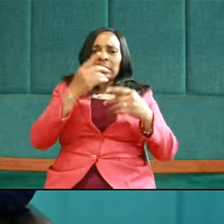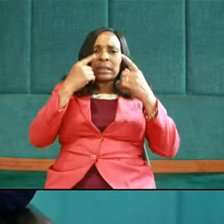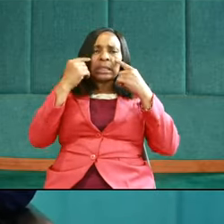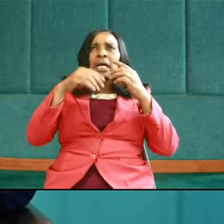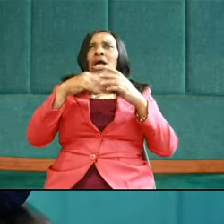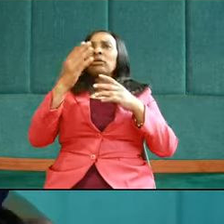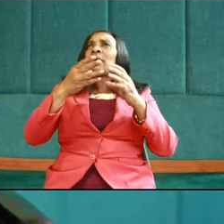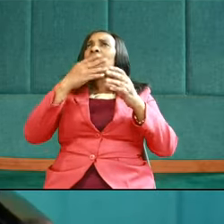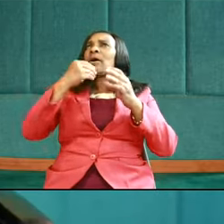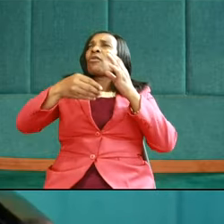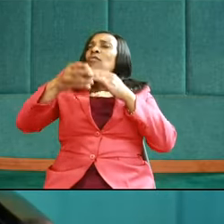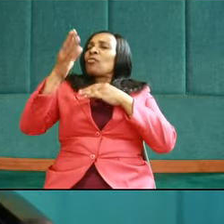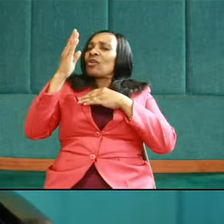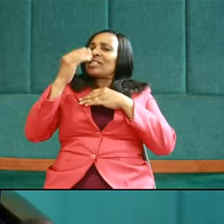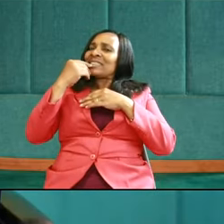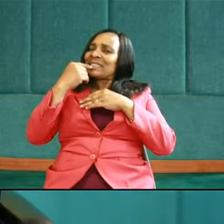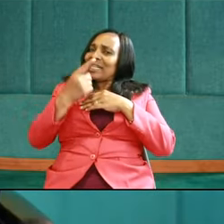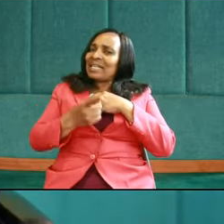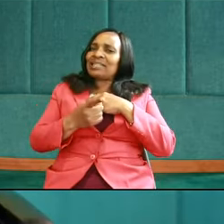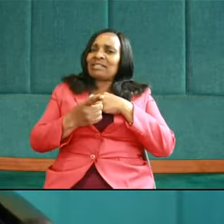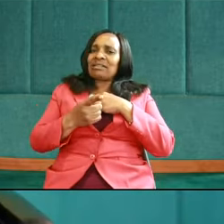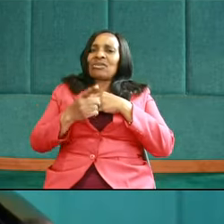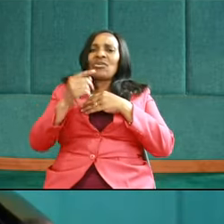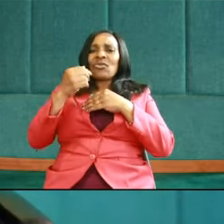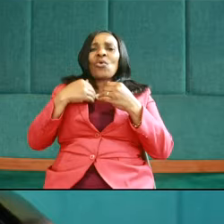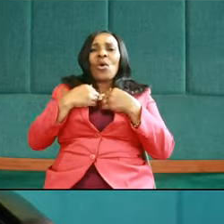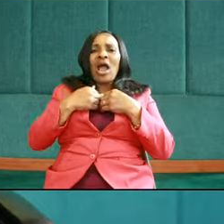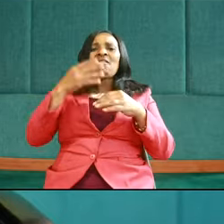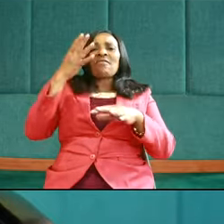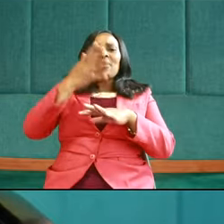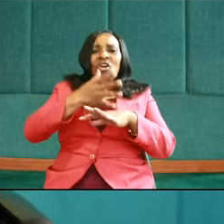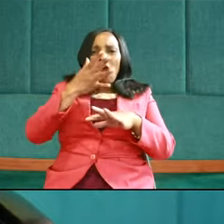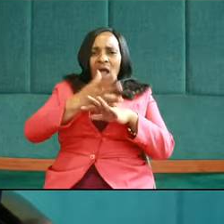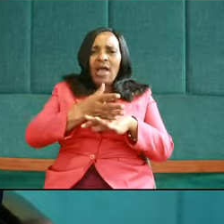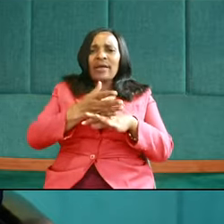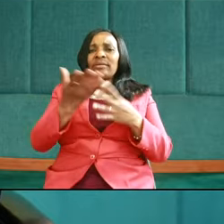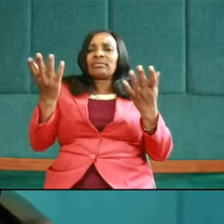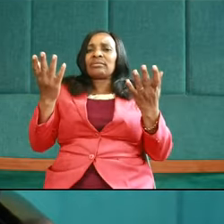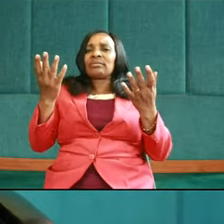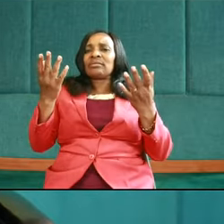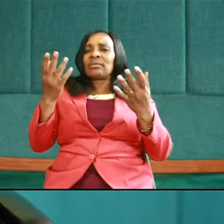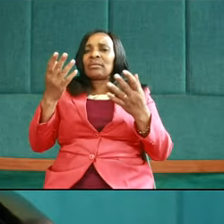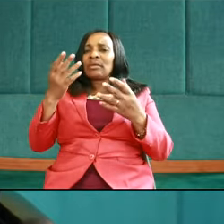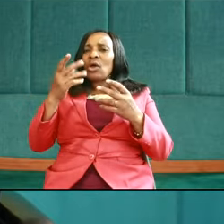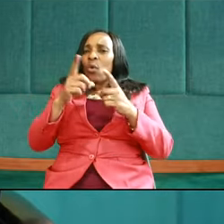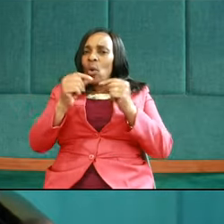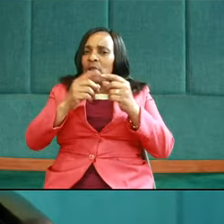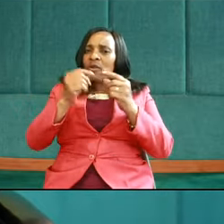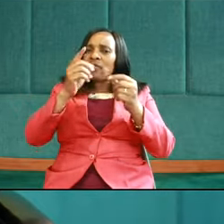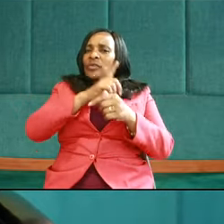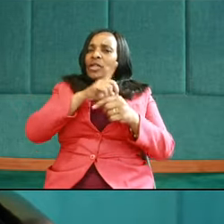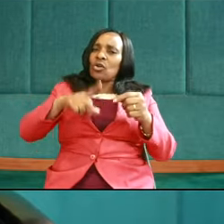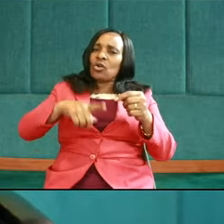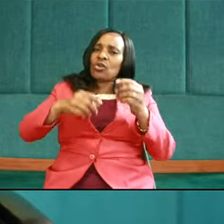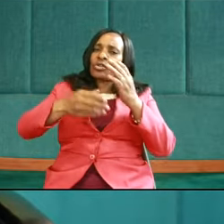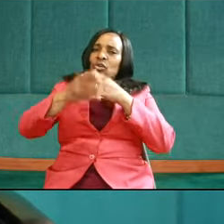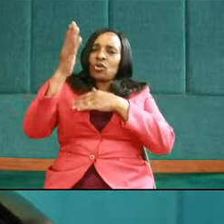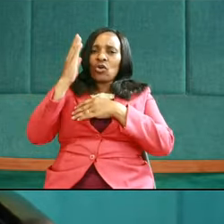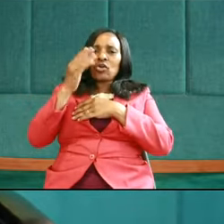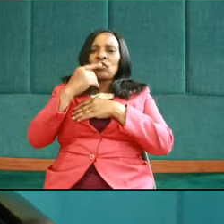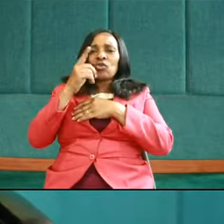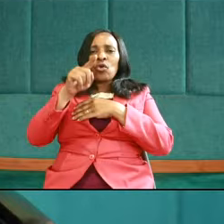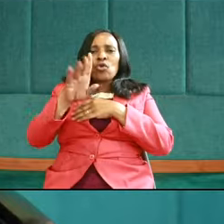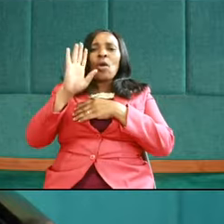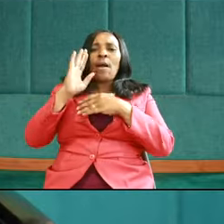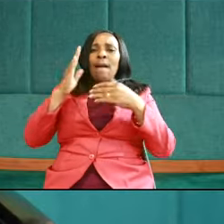to the man of God, and he said, "You have defied the word of the Lord. Therefore, your